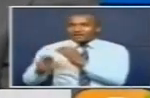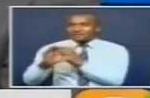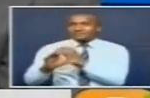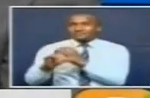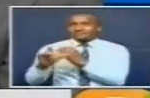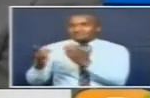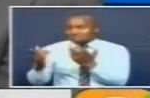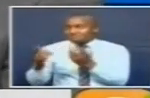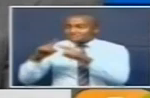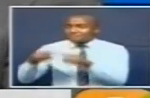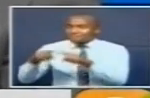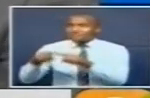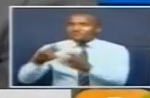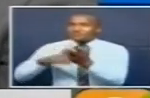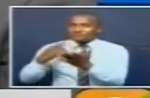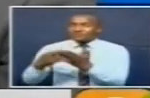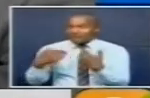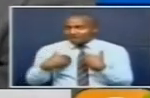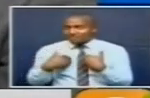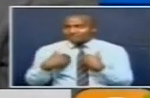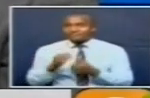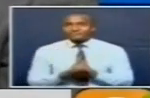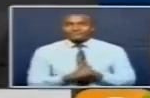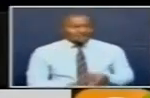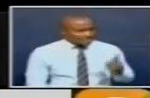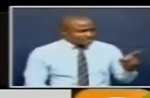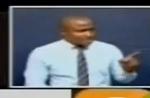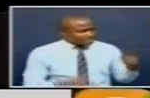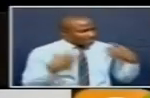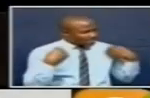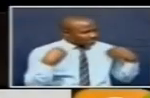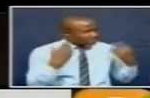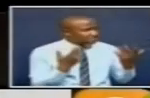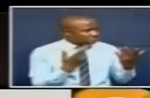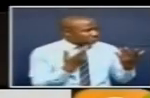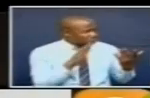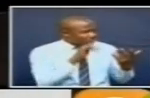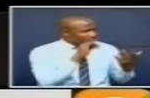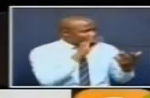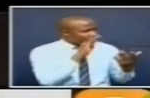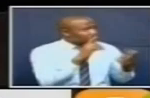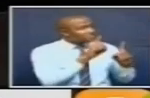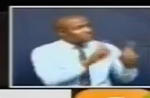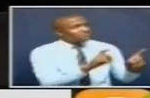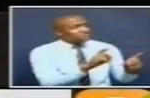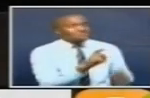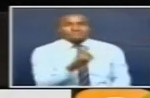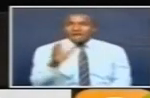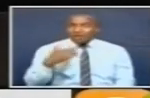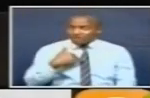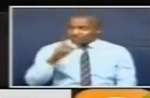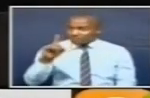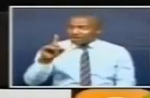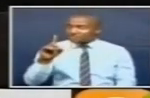country, depending on the resources that we have at the time. That would be the next big exercise that we'll see from IBC in terms of testing? No. We have one in July, the first